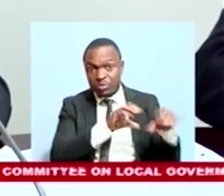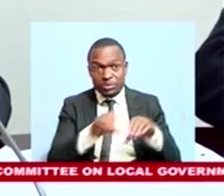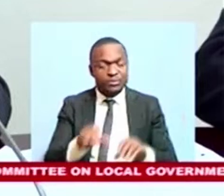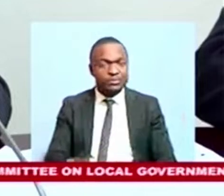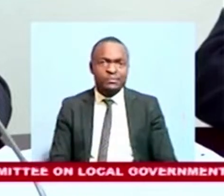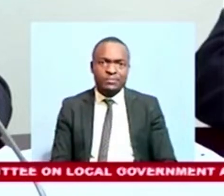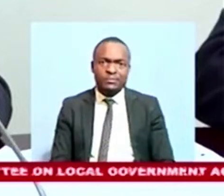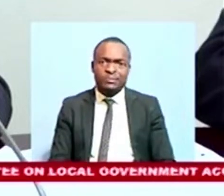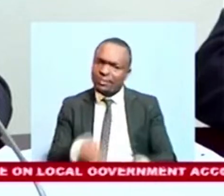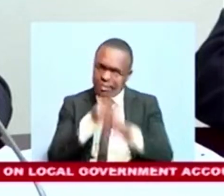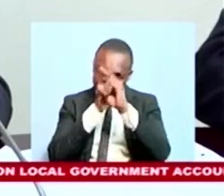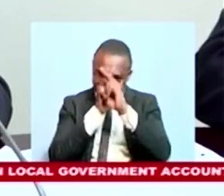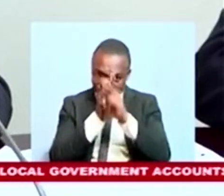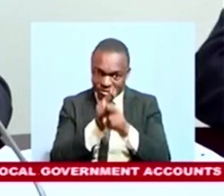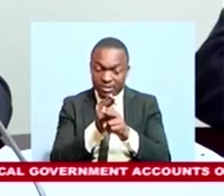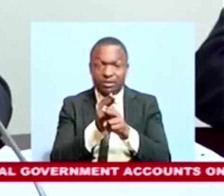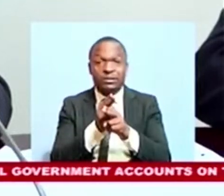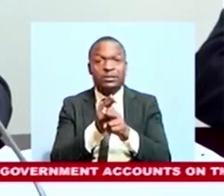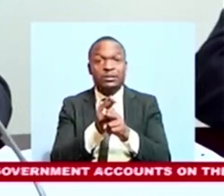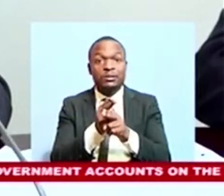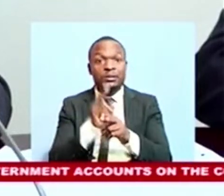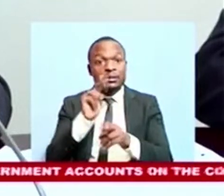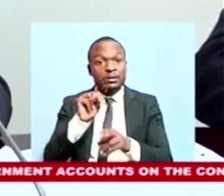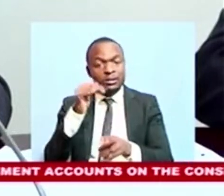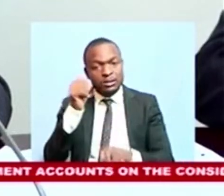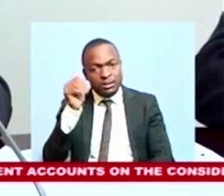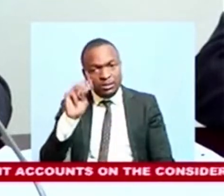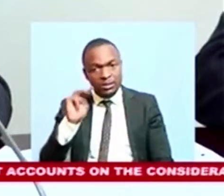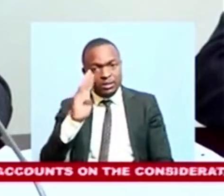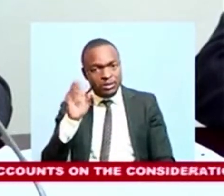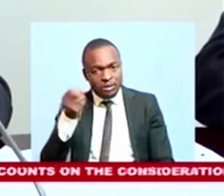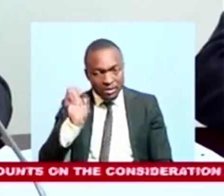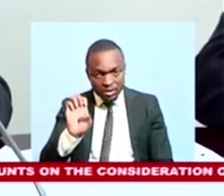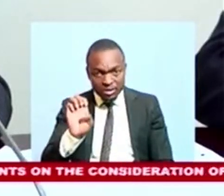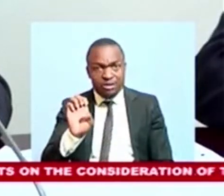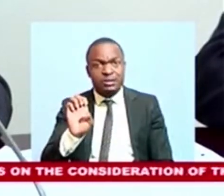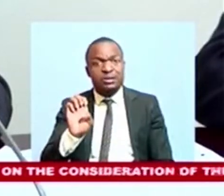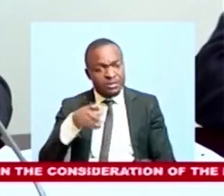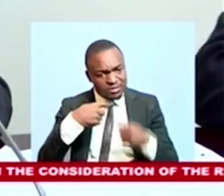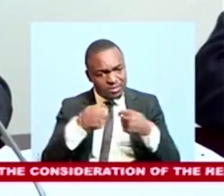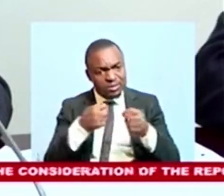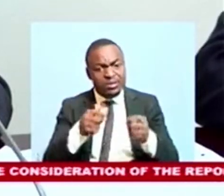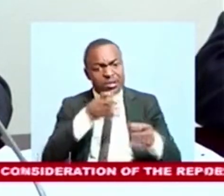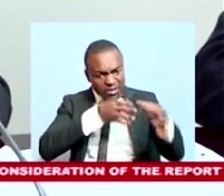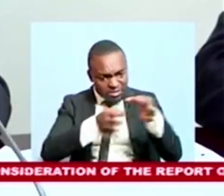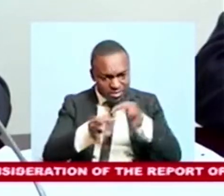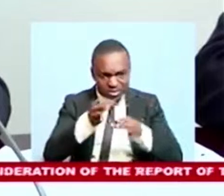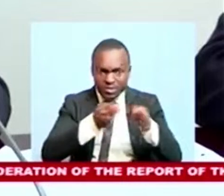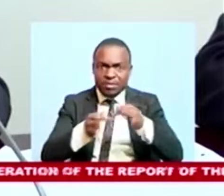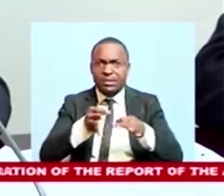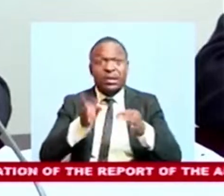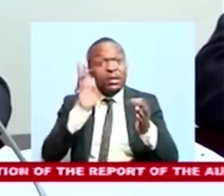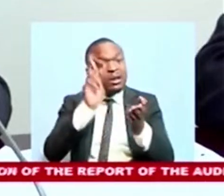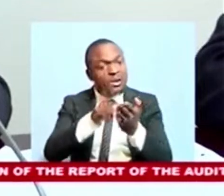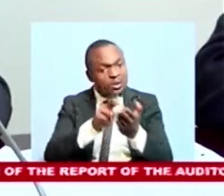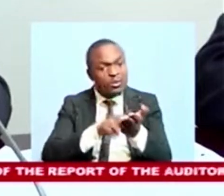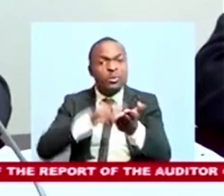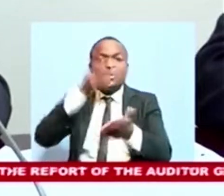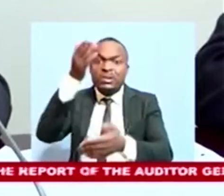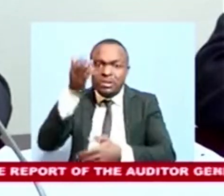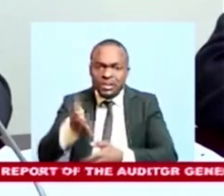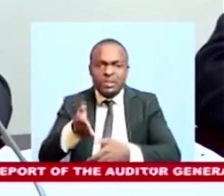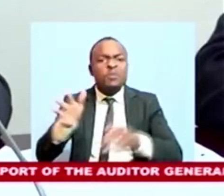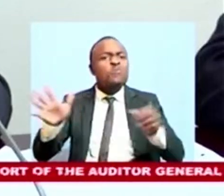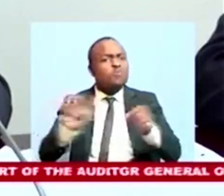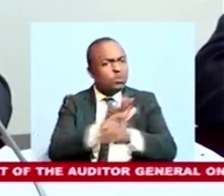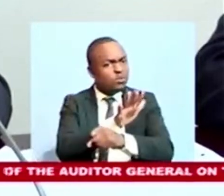my Honorable Mbose Robert to explain that the regulations are there